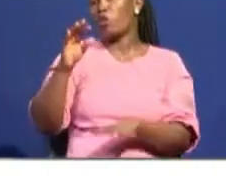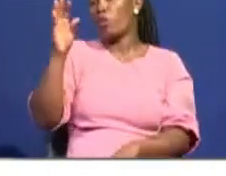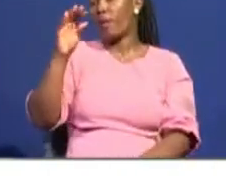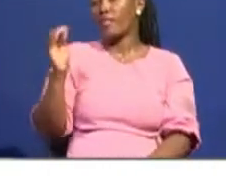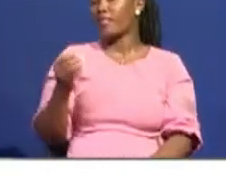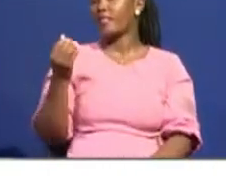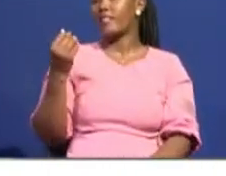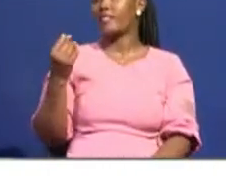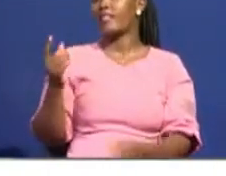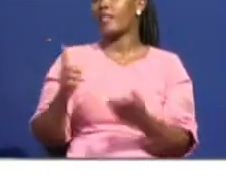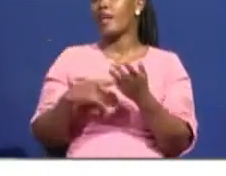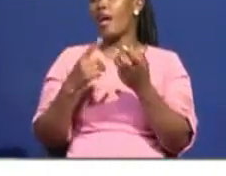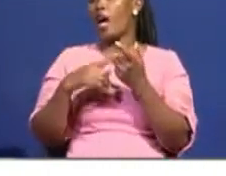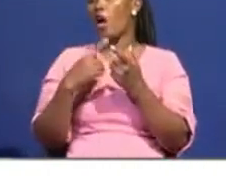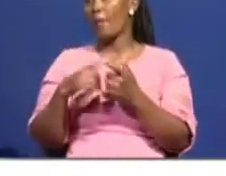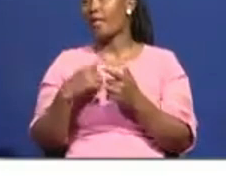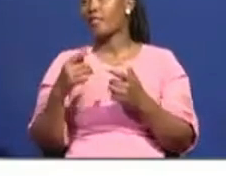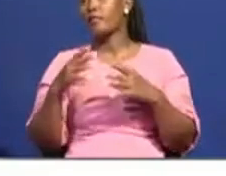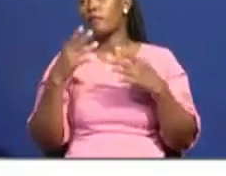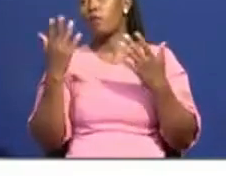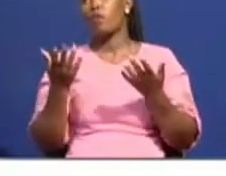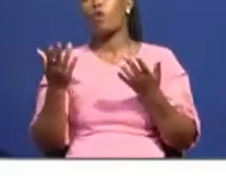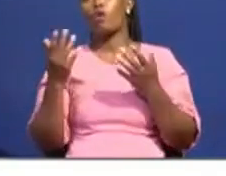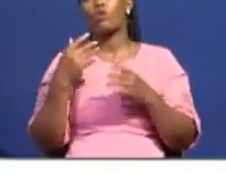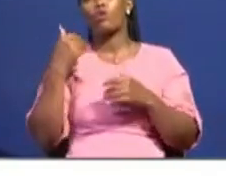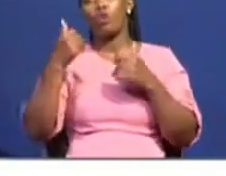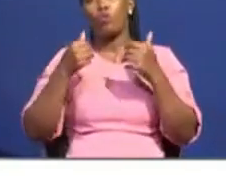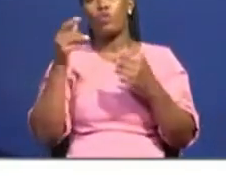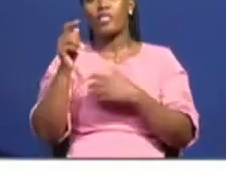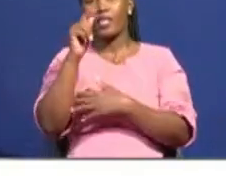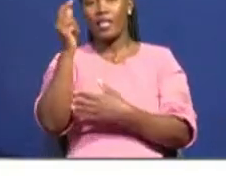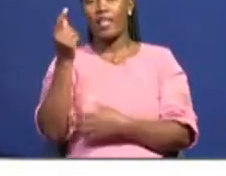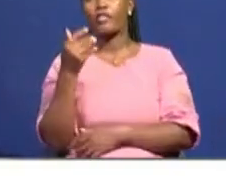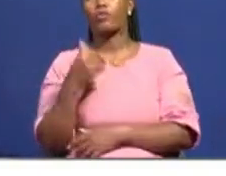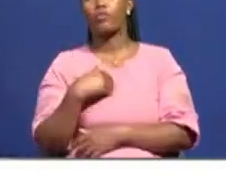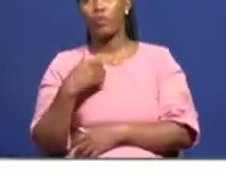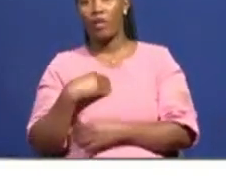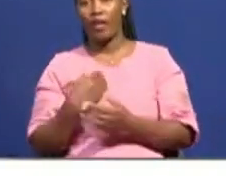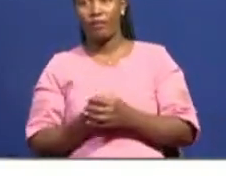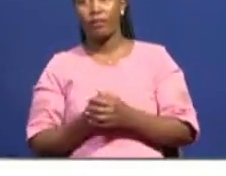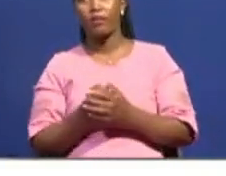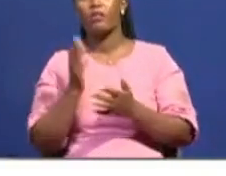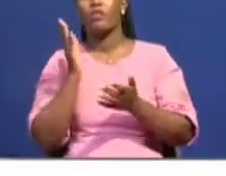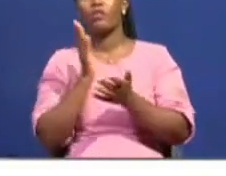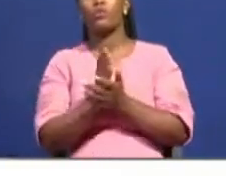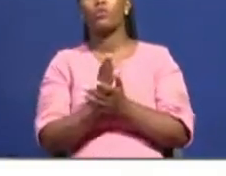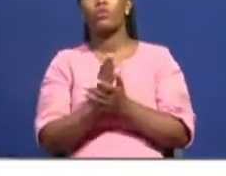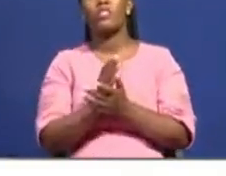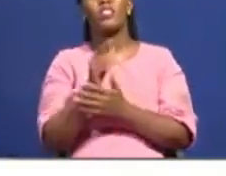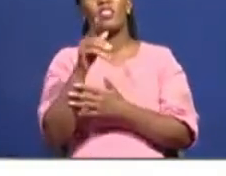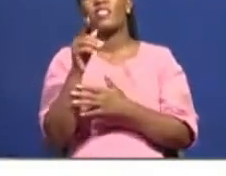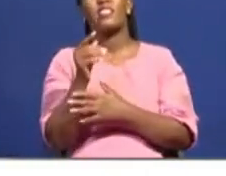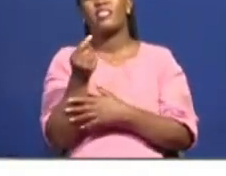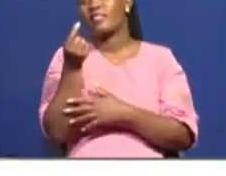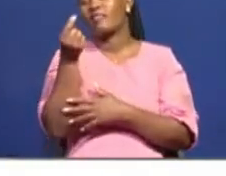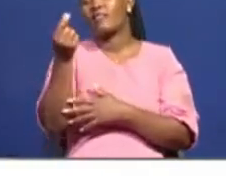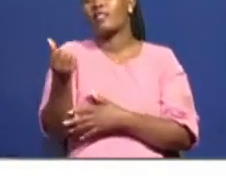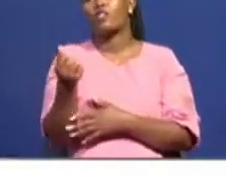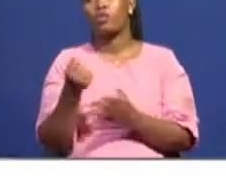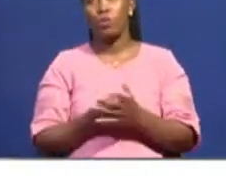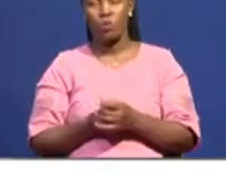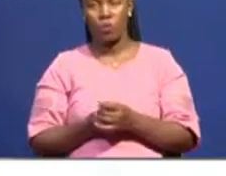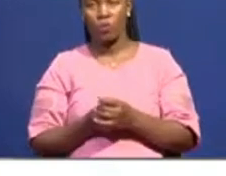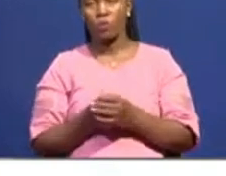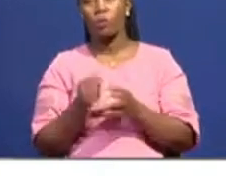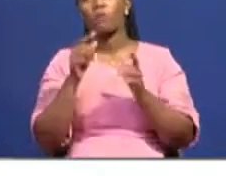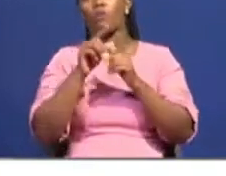landmass contribution that is to Kenya makes. I would say that is still very little.